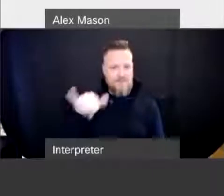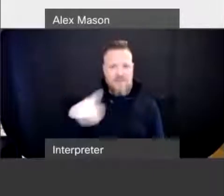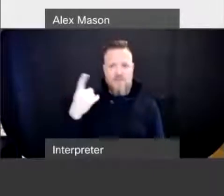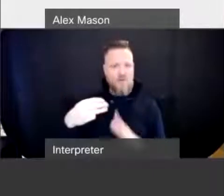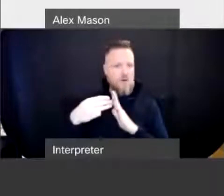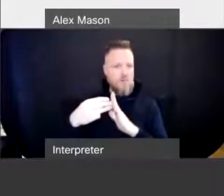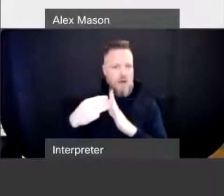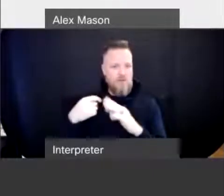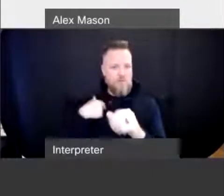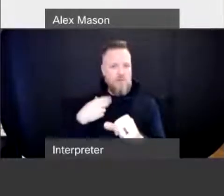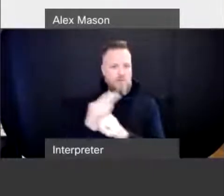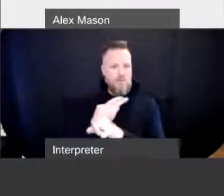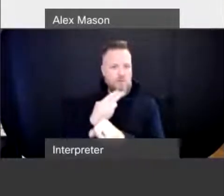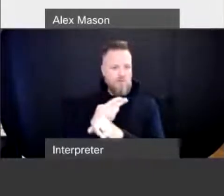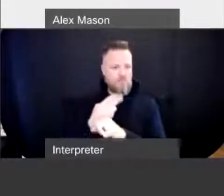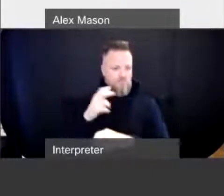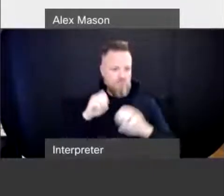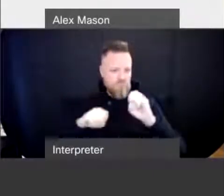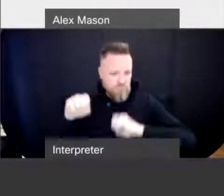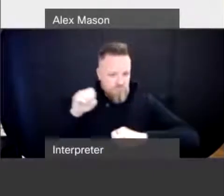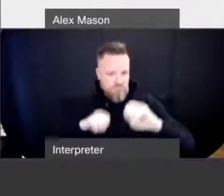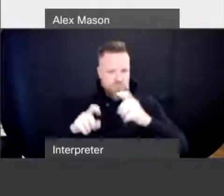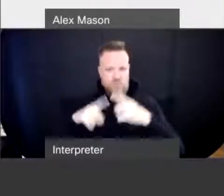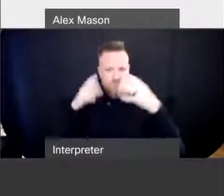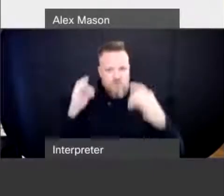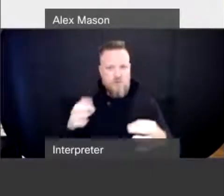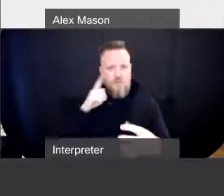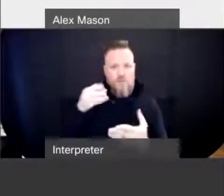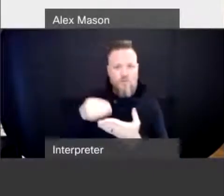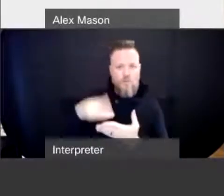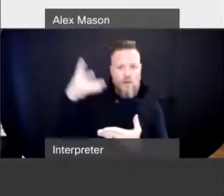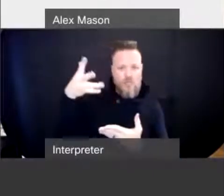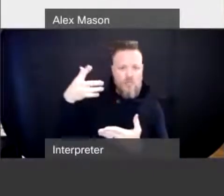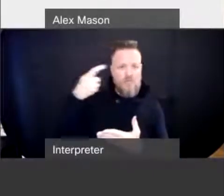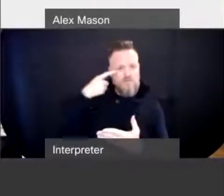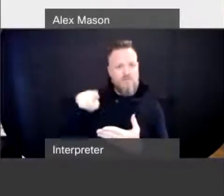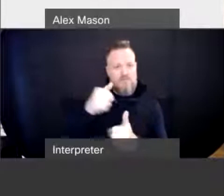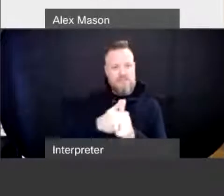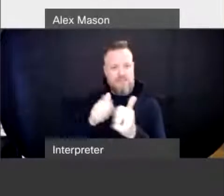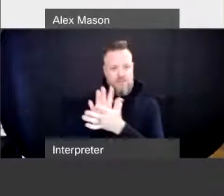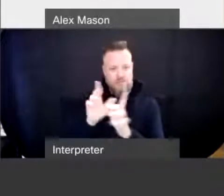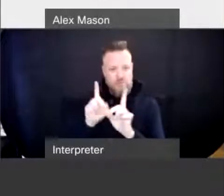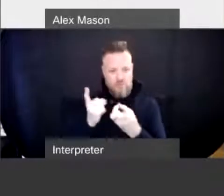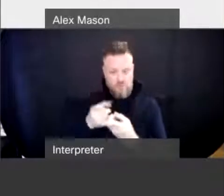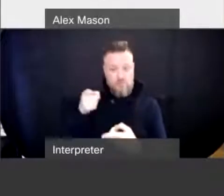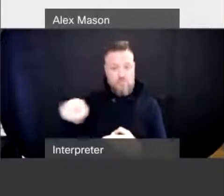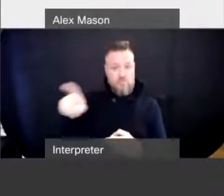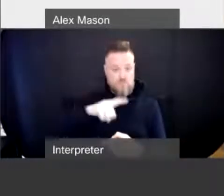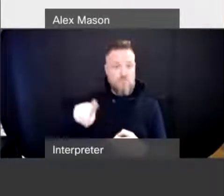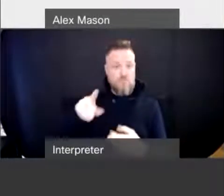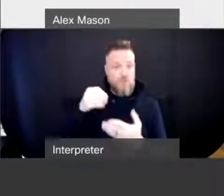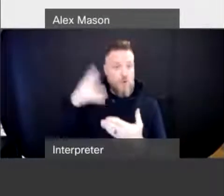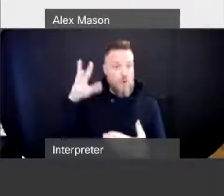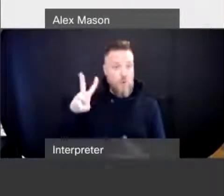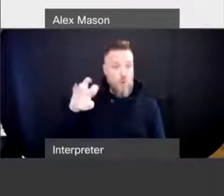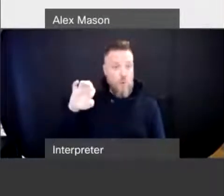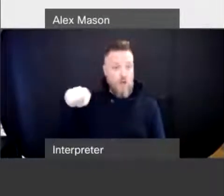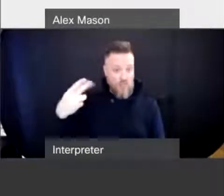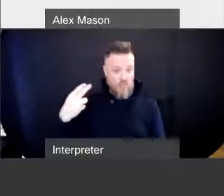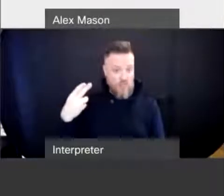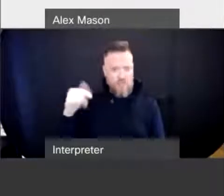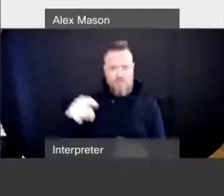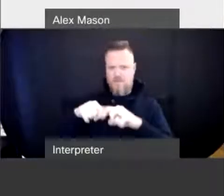using to evaluate and determine wealth for each school district. And that wealth, as alluded to earlier, is based upon